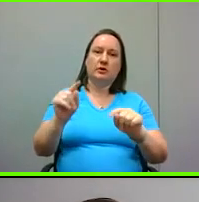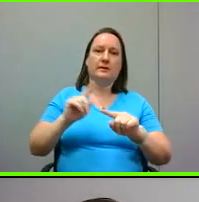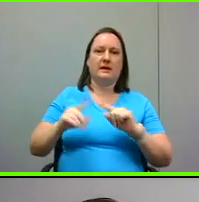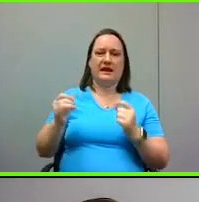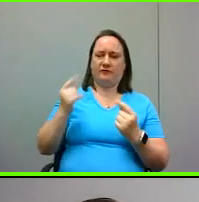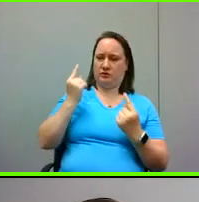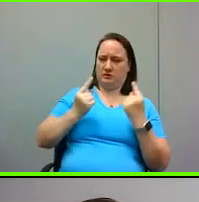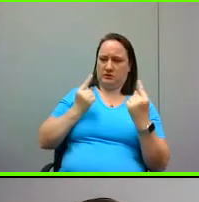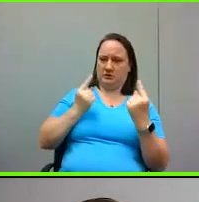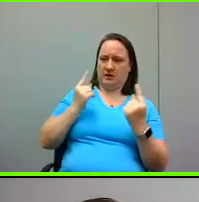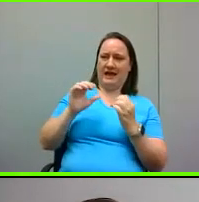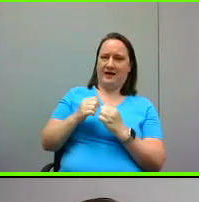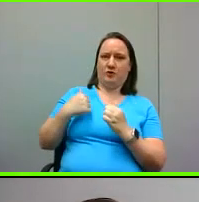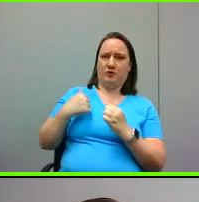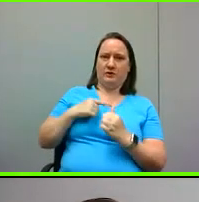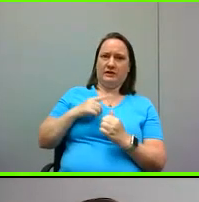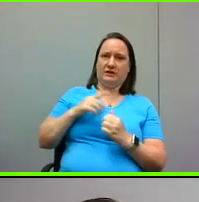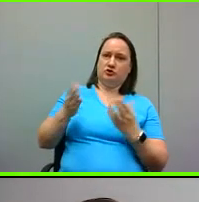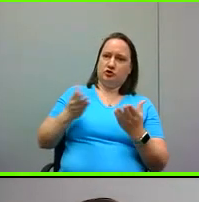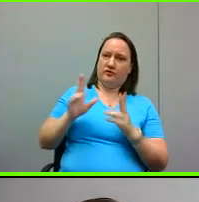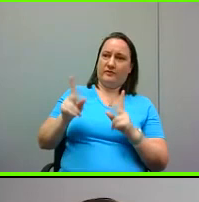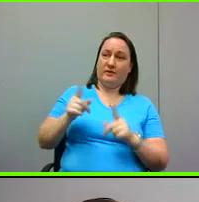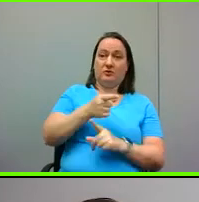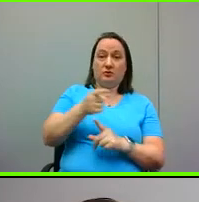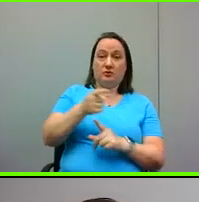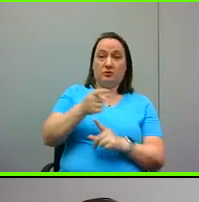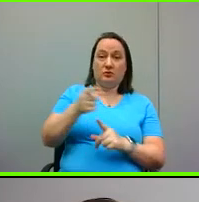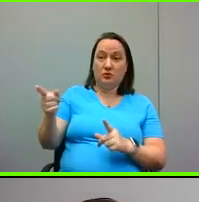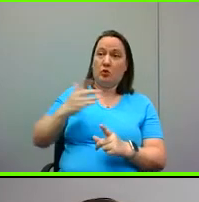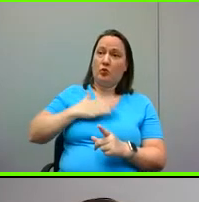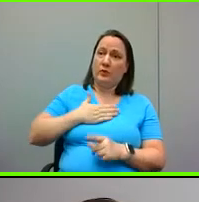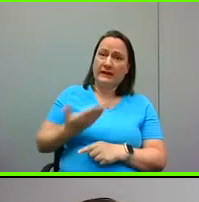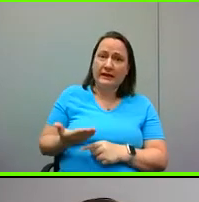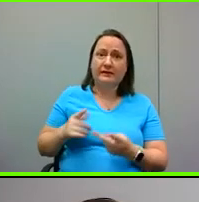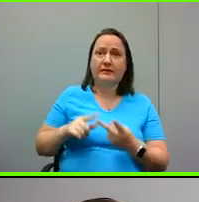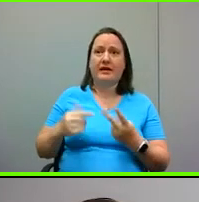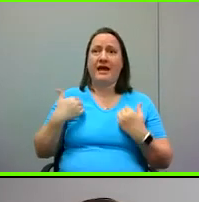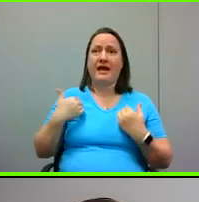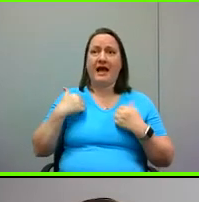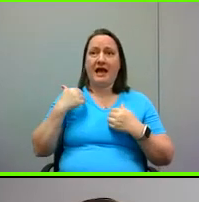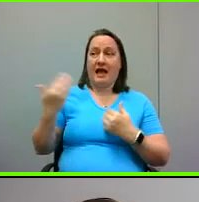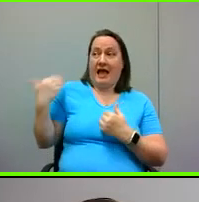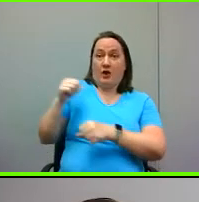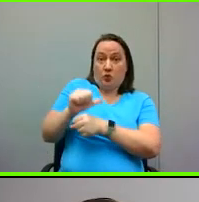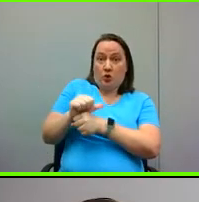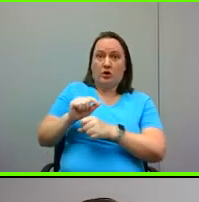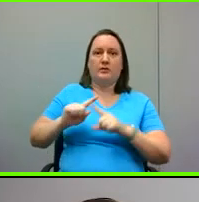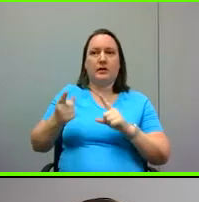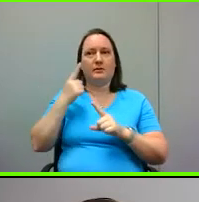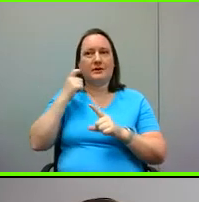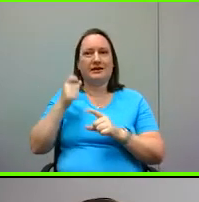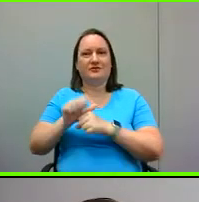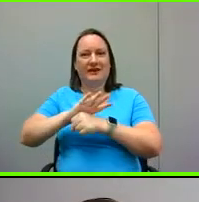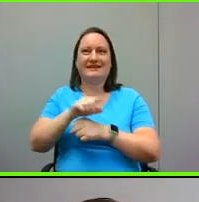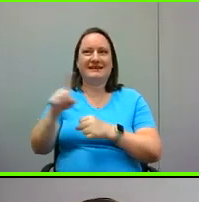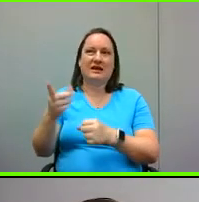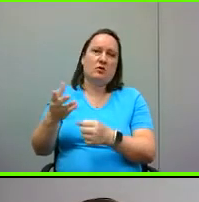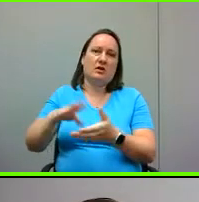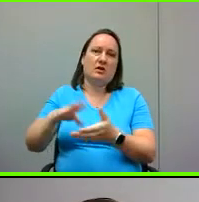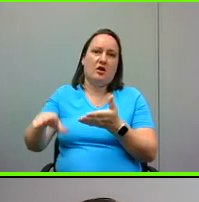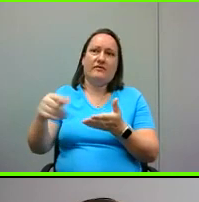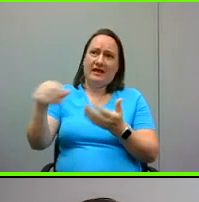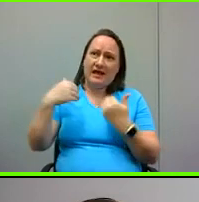are really had work, got laid off because of COVID-19, and now really have work skills, but let's try to get them back to work as soon as